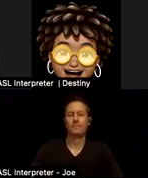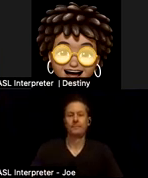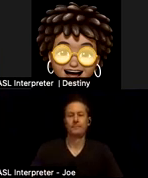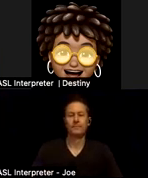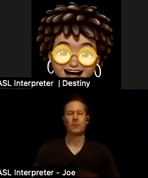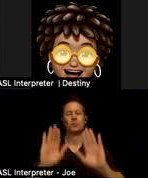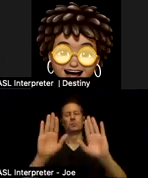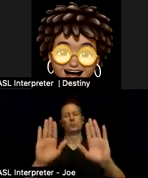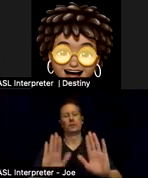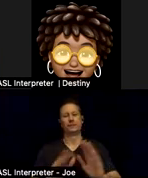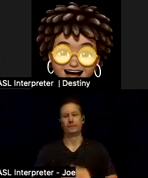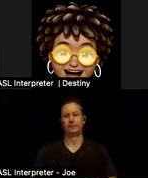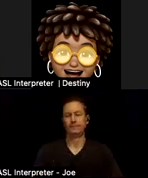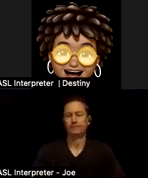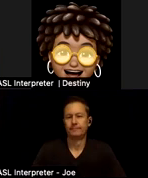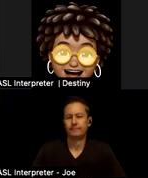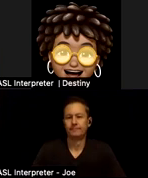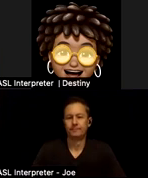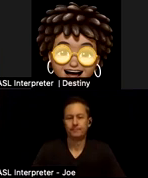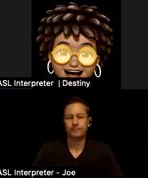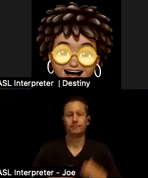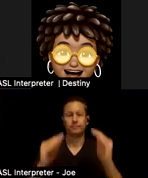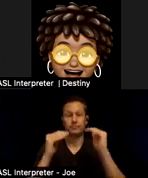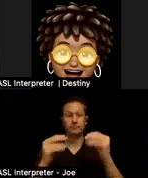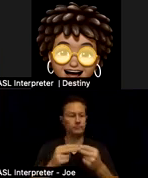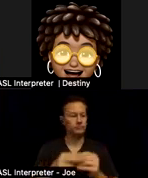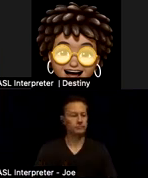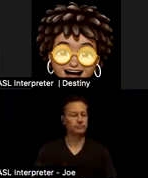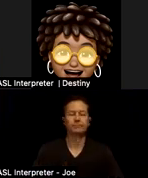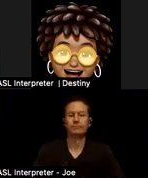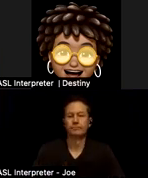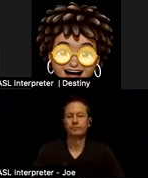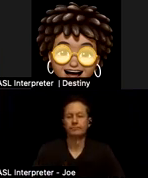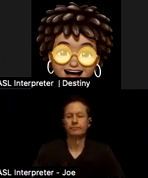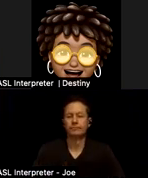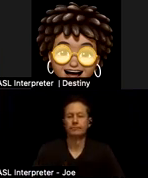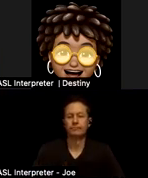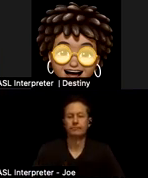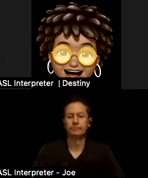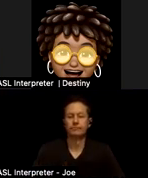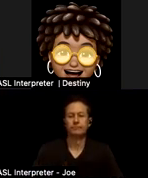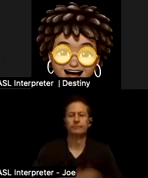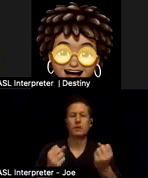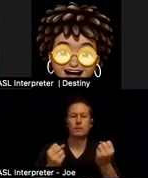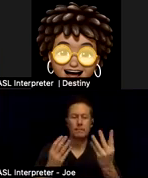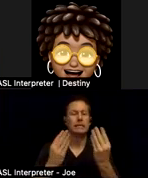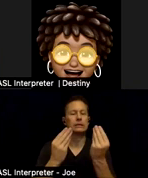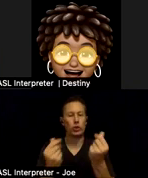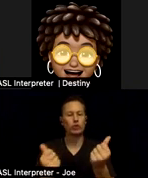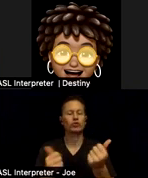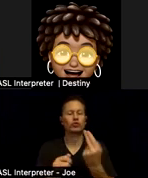Fantastic. All right, next slide. There are a lot of solutions you can use to